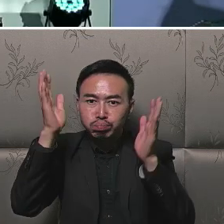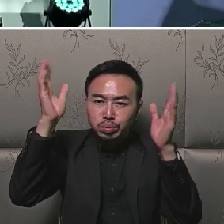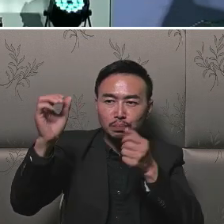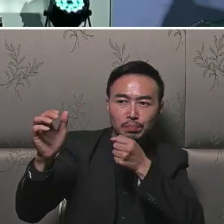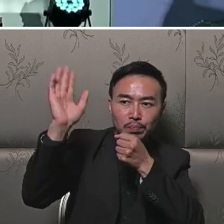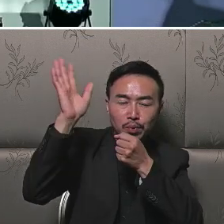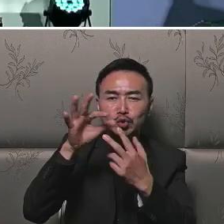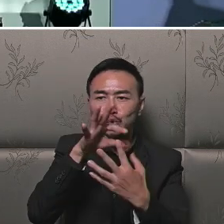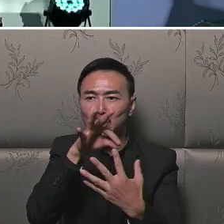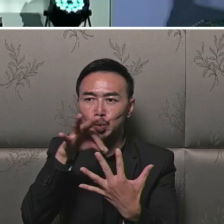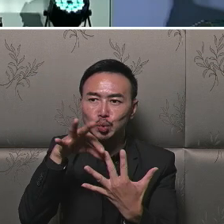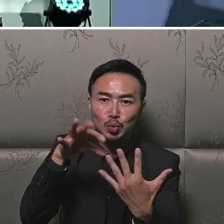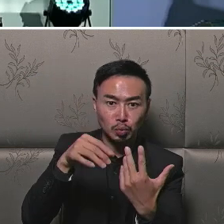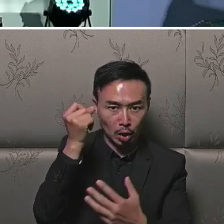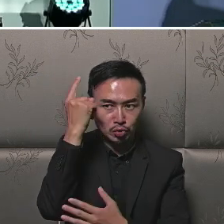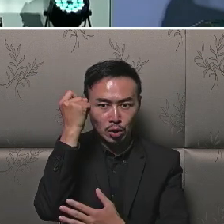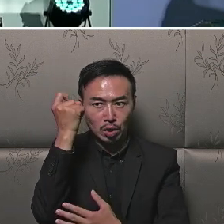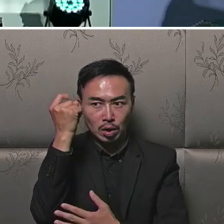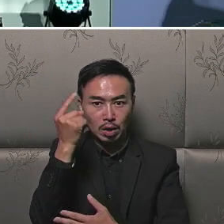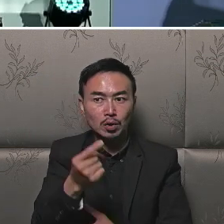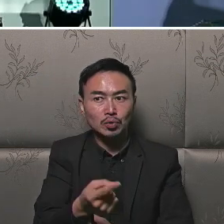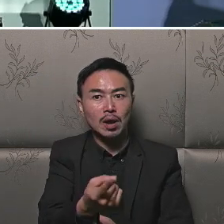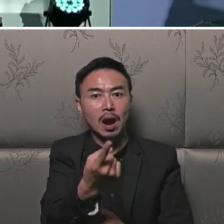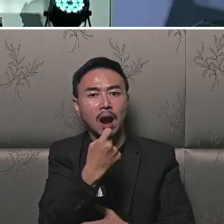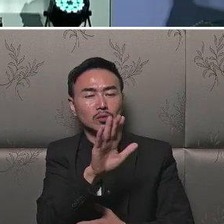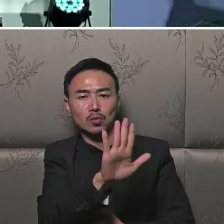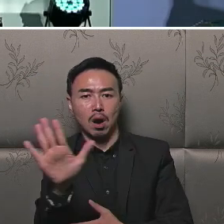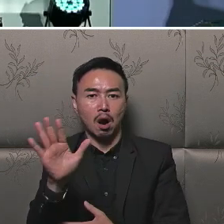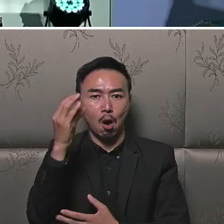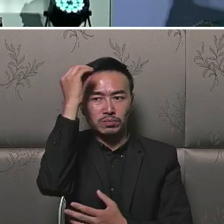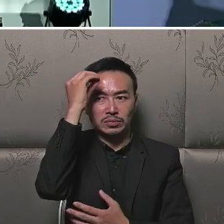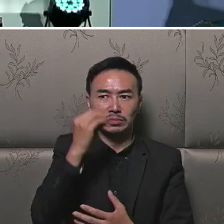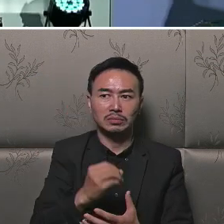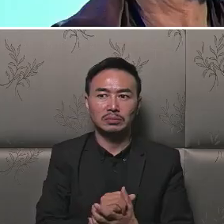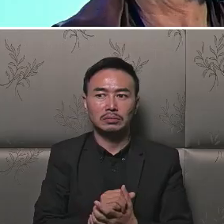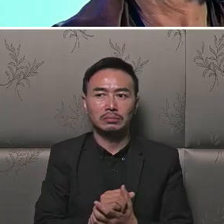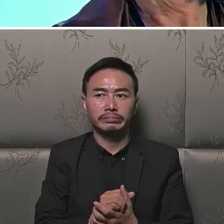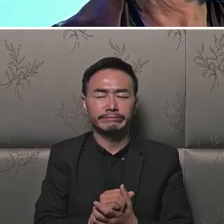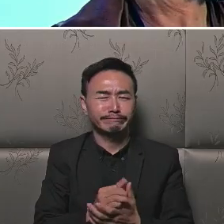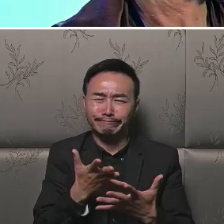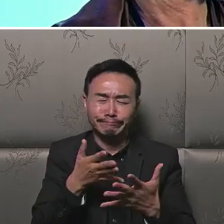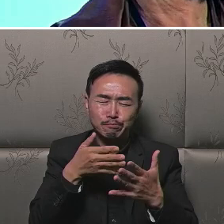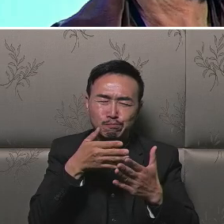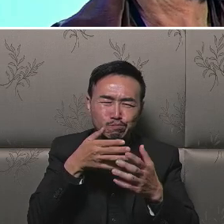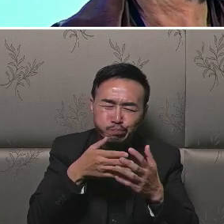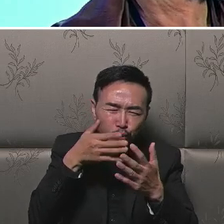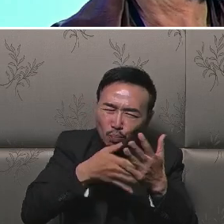asking, there are, of course, limitations as far as this is concerned. How can we overcome